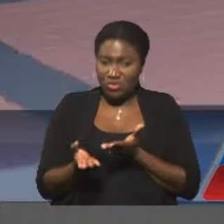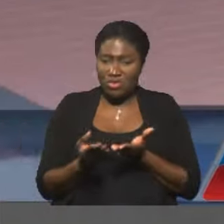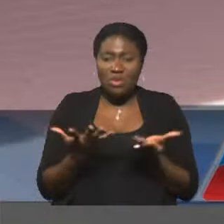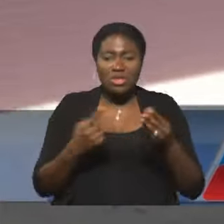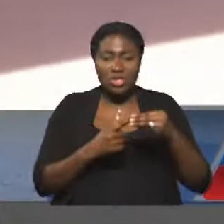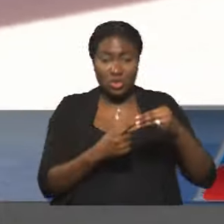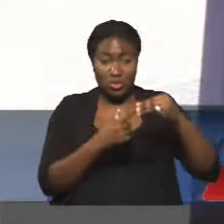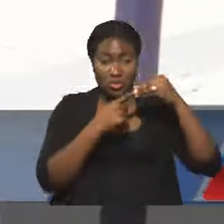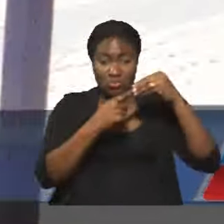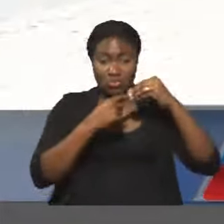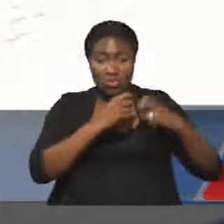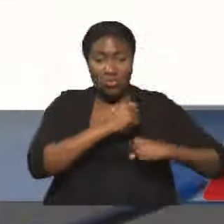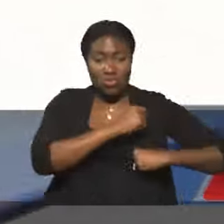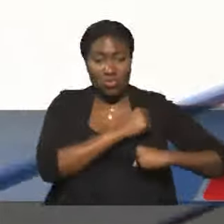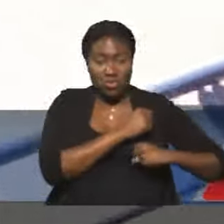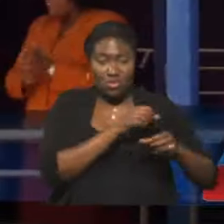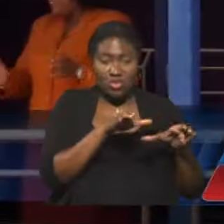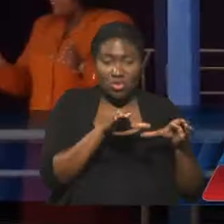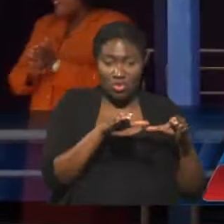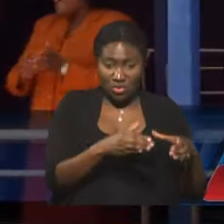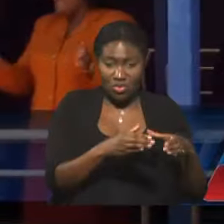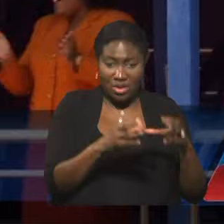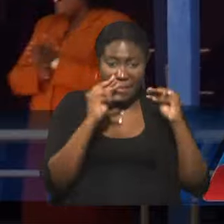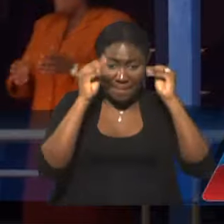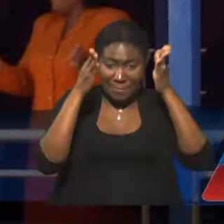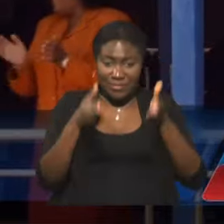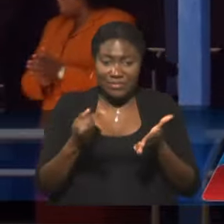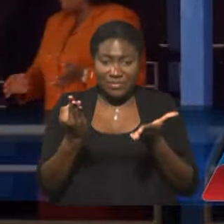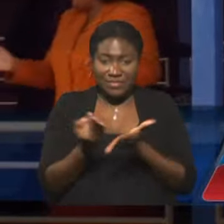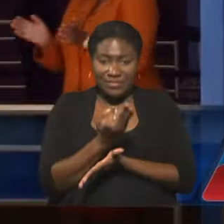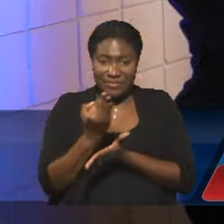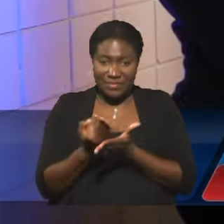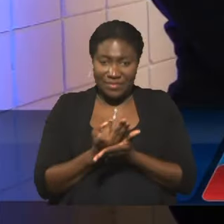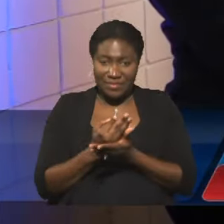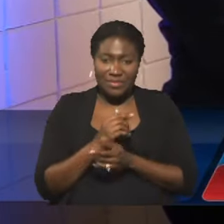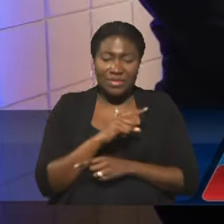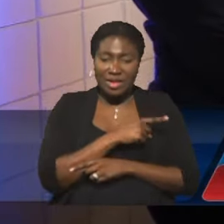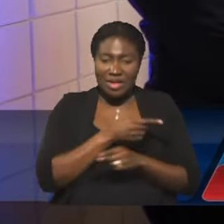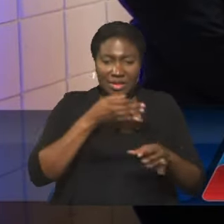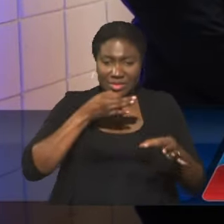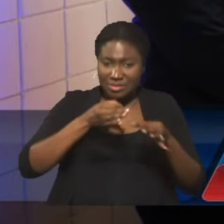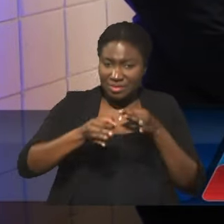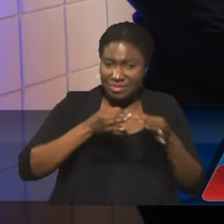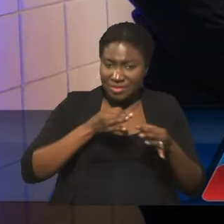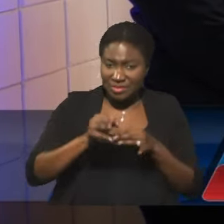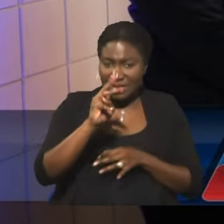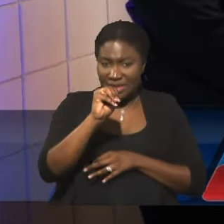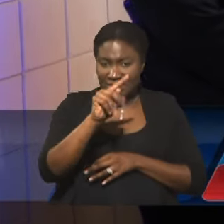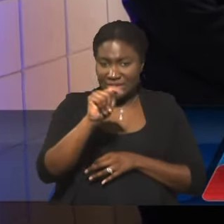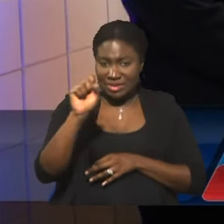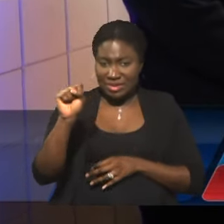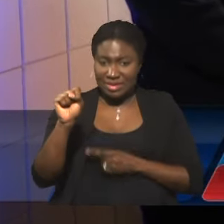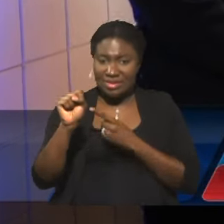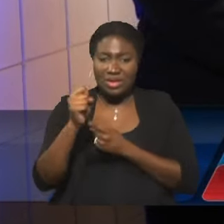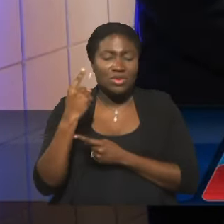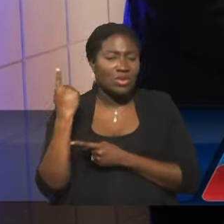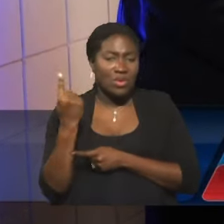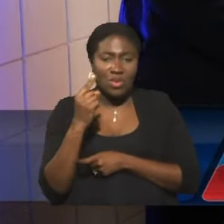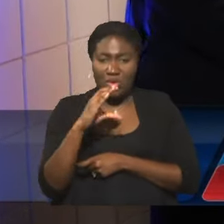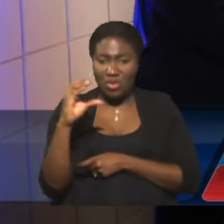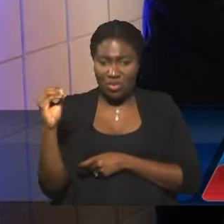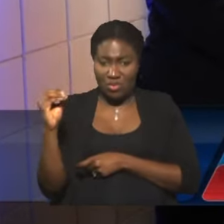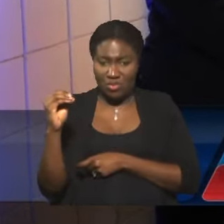Special Elite Security Unit. Minister of Finance Colm Imbert, during his address, explained that MTS is the only